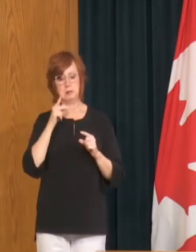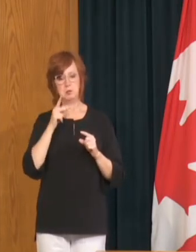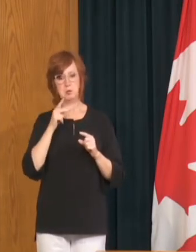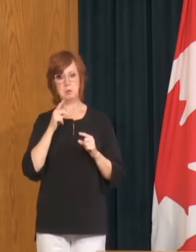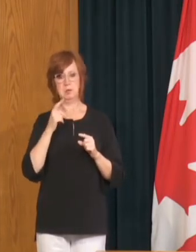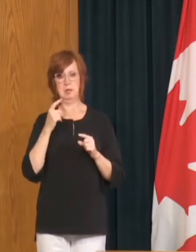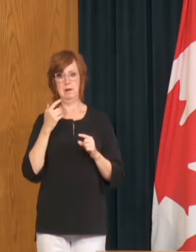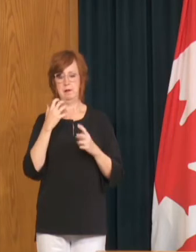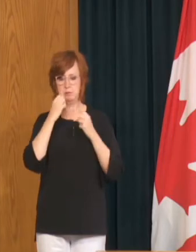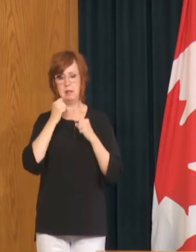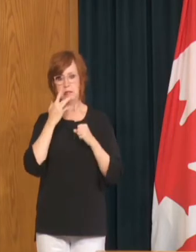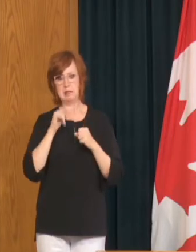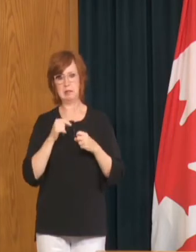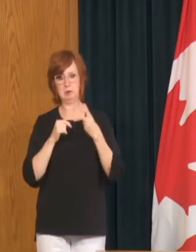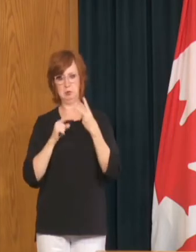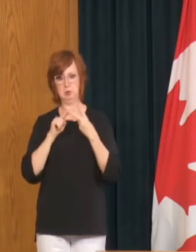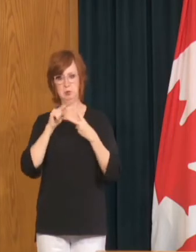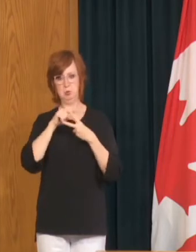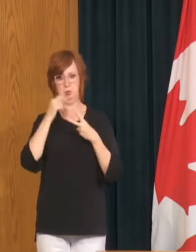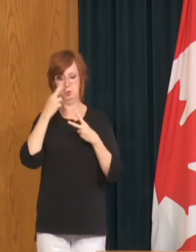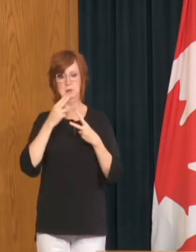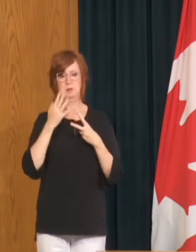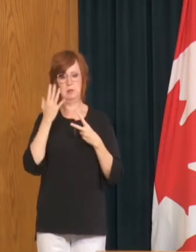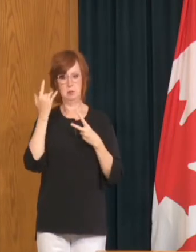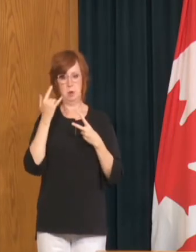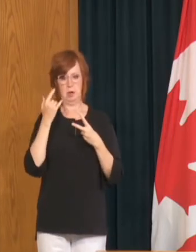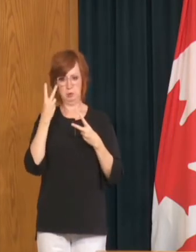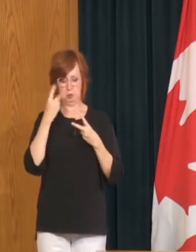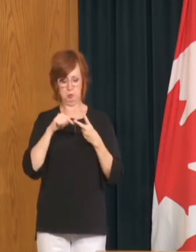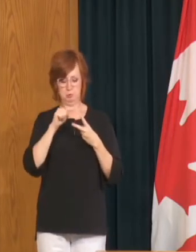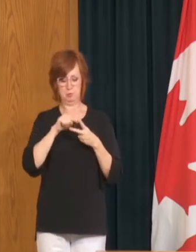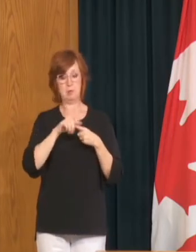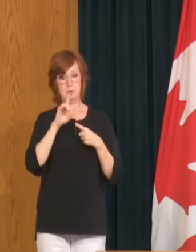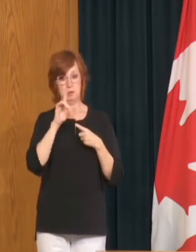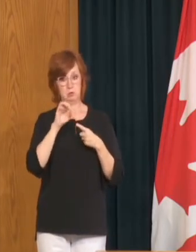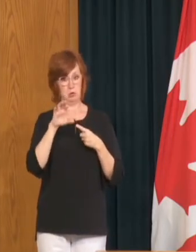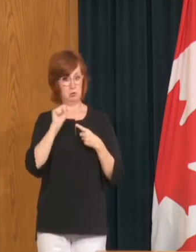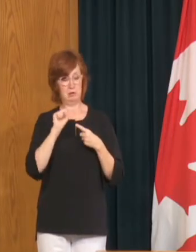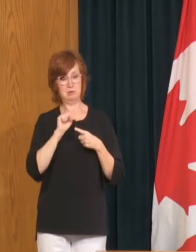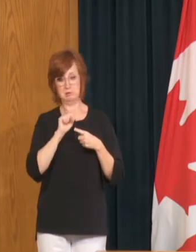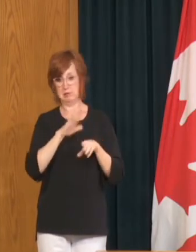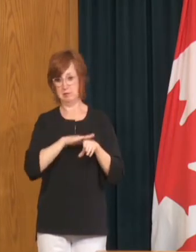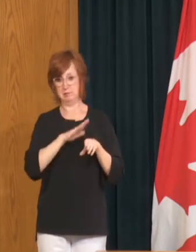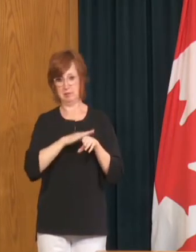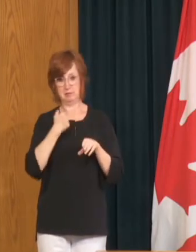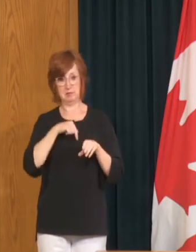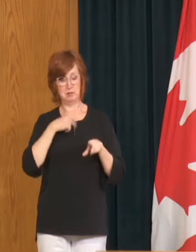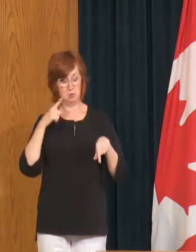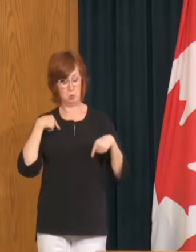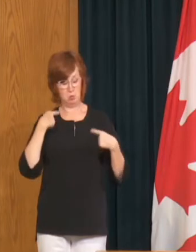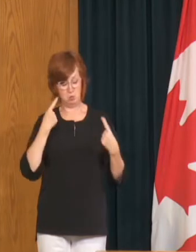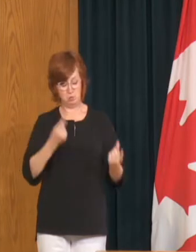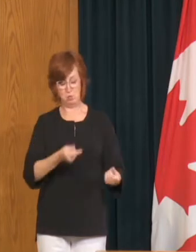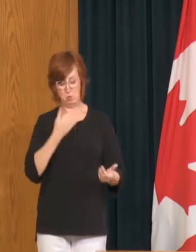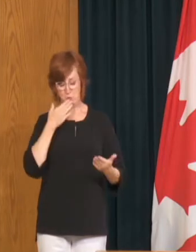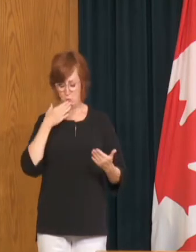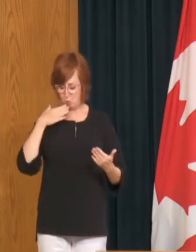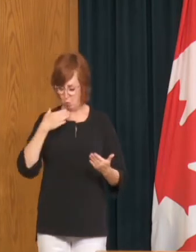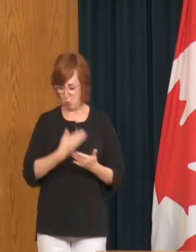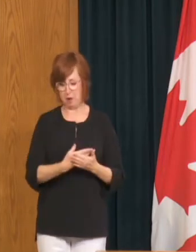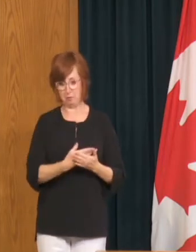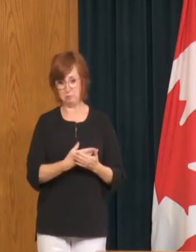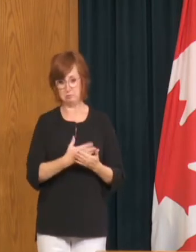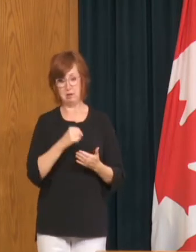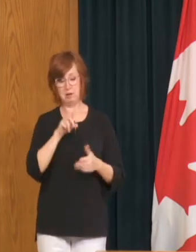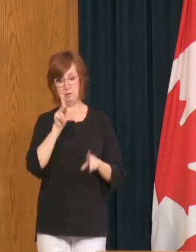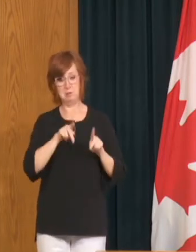due to two things. The advice that this gentleman that just walked out, Dr. Shahab, has provided the Saskatchewan people, and the fact that Saskatchewan people have adhered to that advice. Our